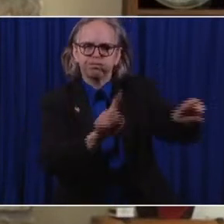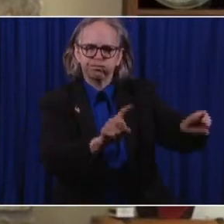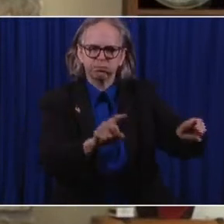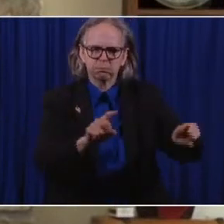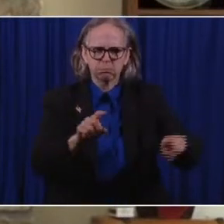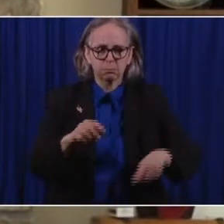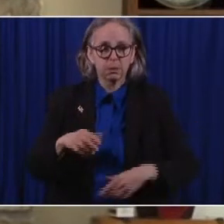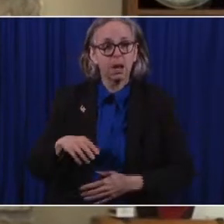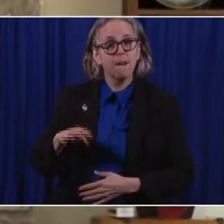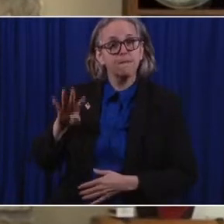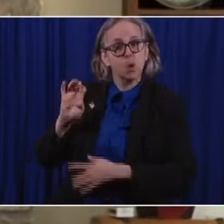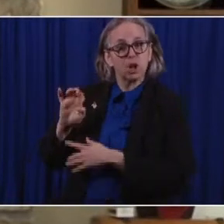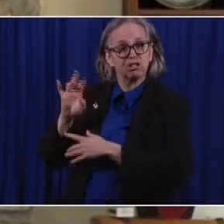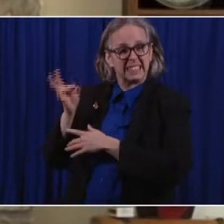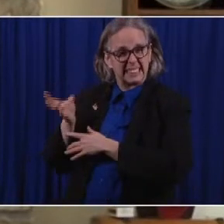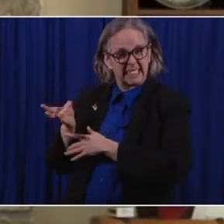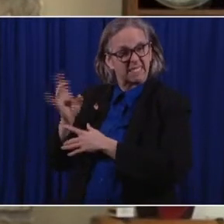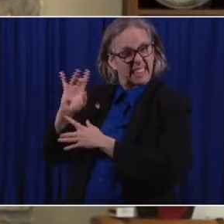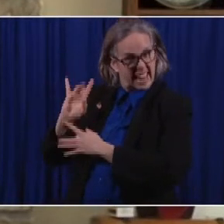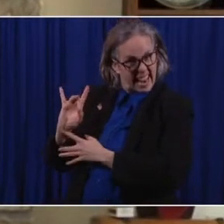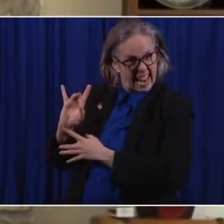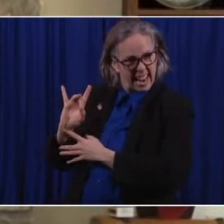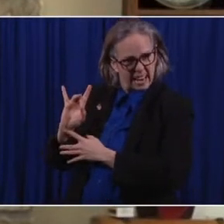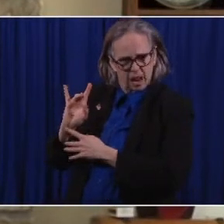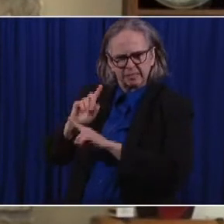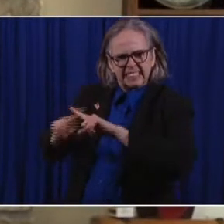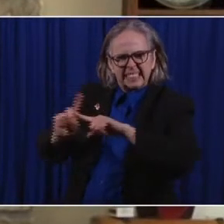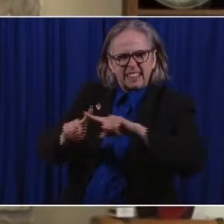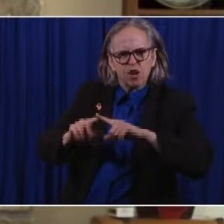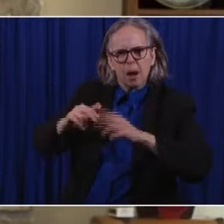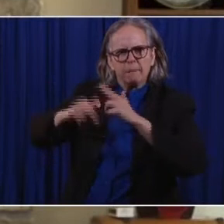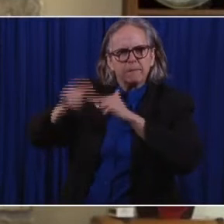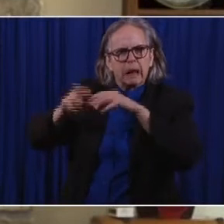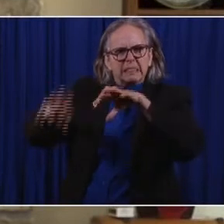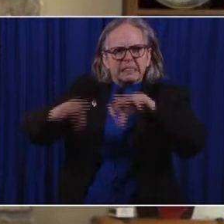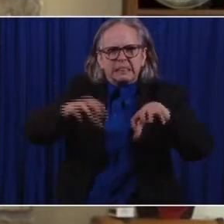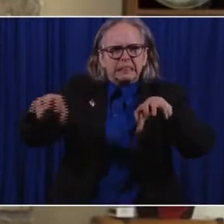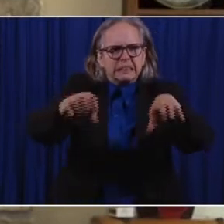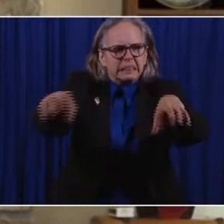they were assigned to, they only have 10 to go as of the beginning this morning.